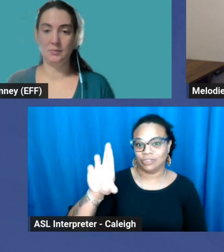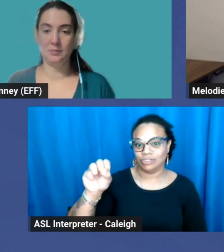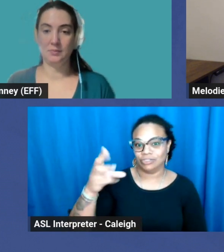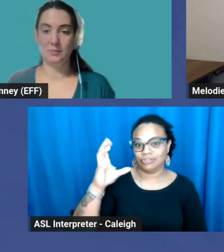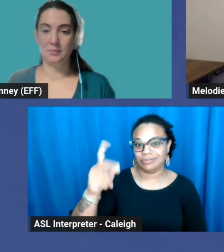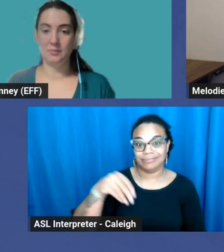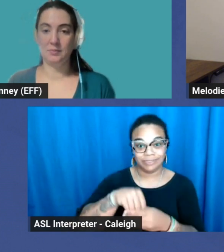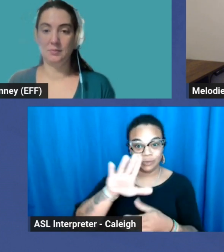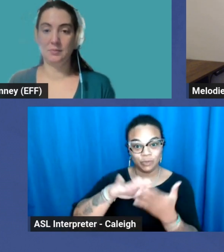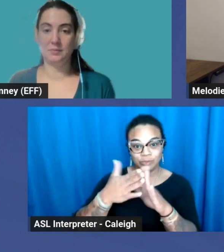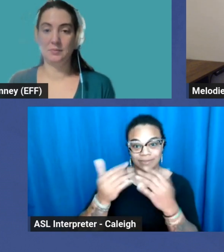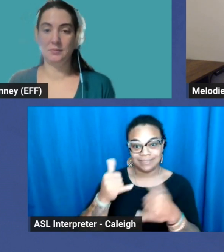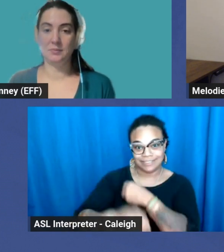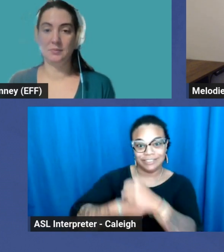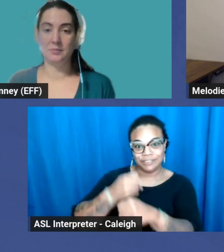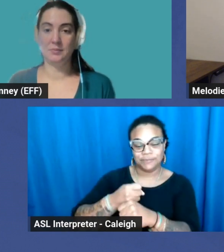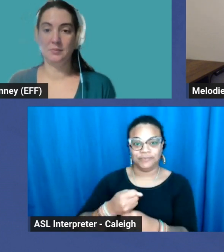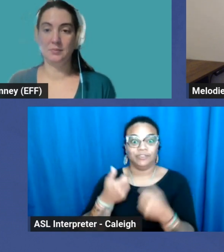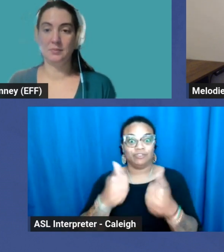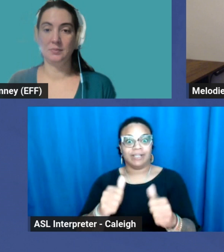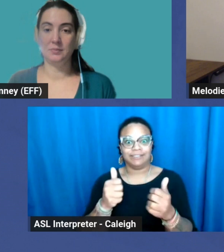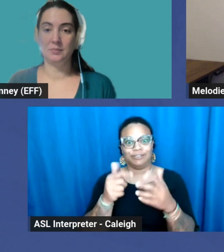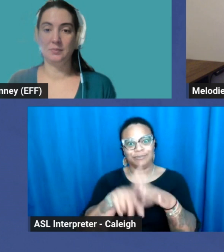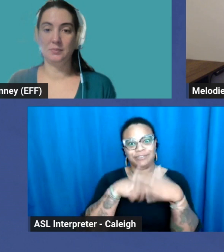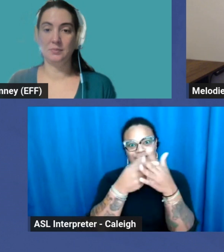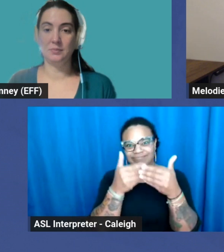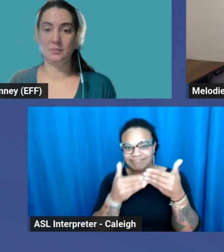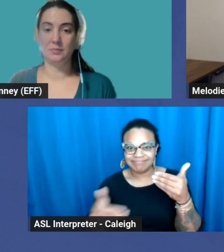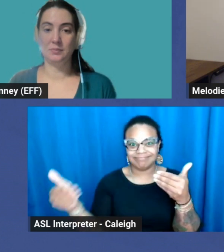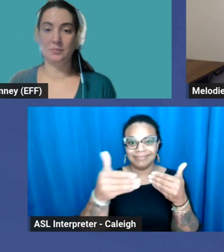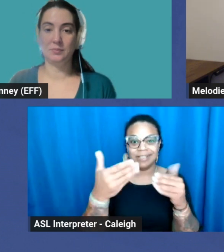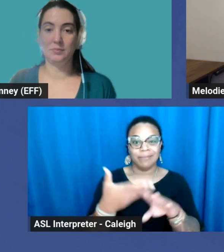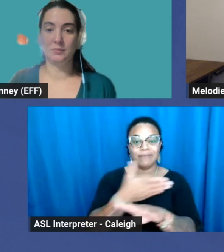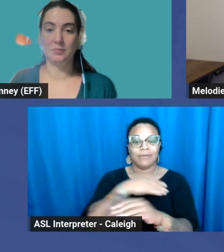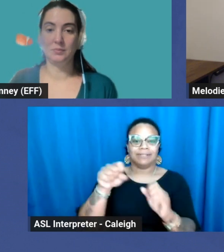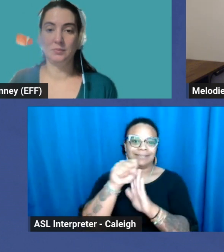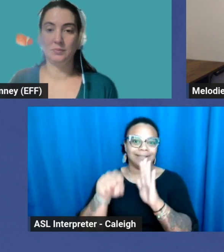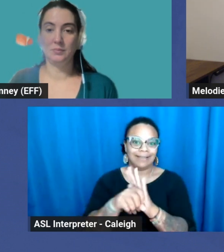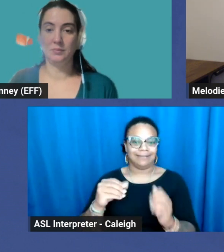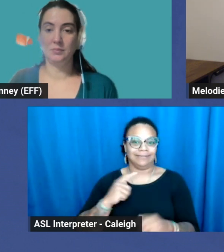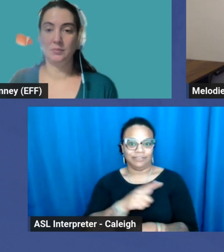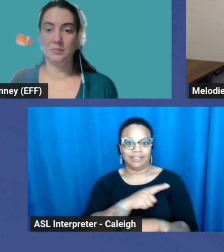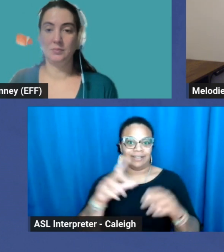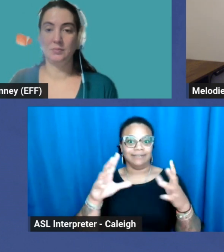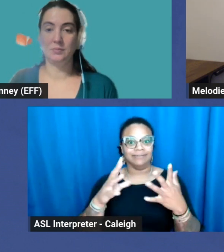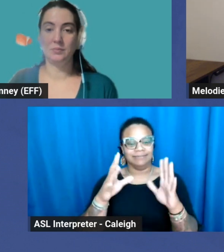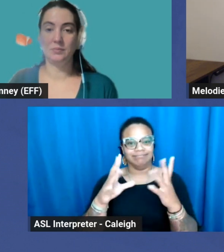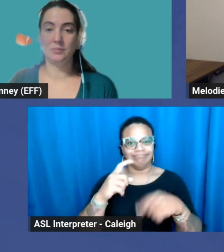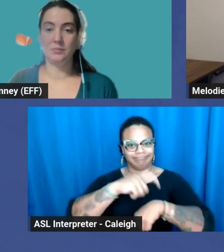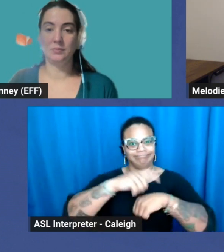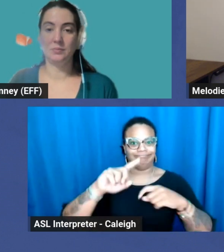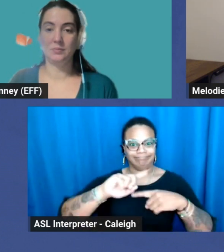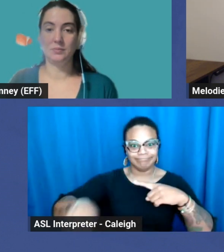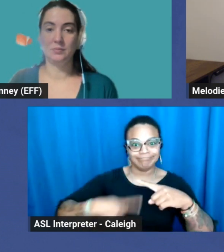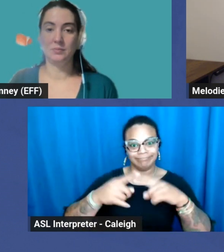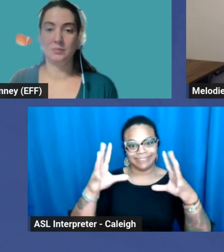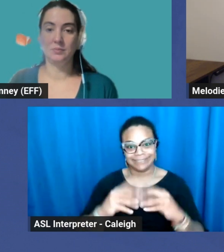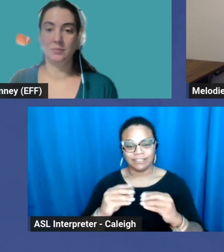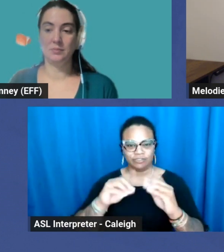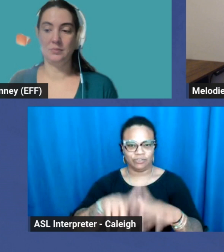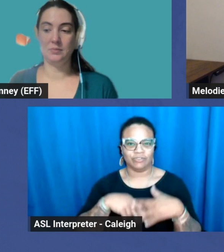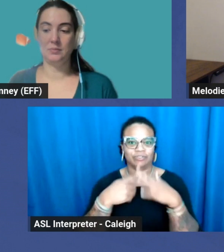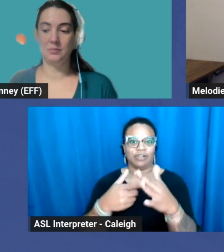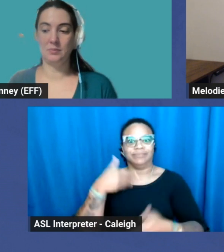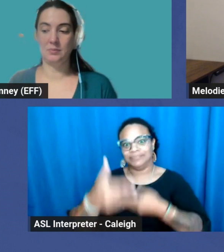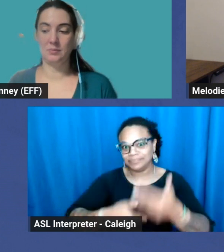start before these state and federal legislative sessions really get off the ground. And hopefully, we can stop